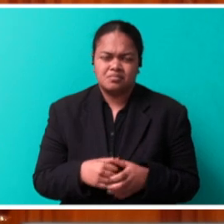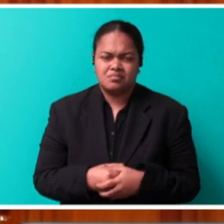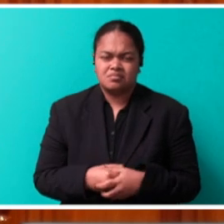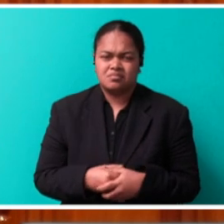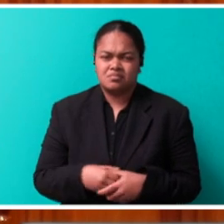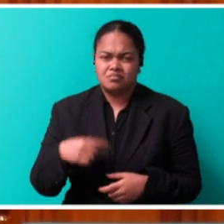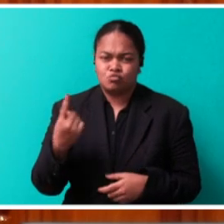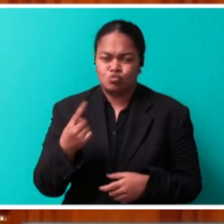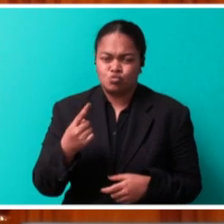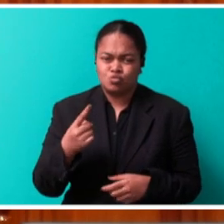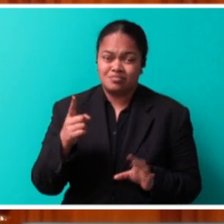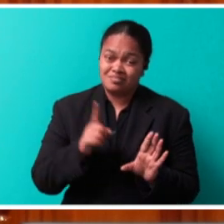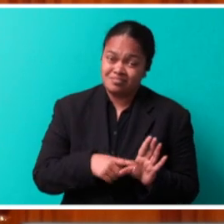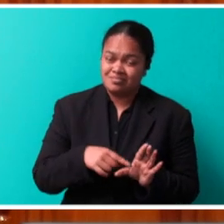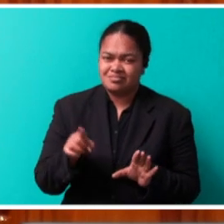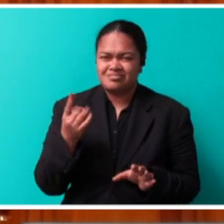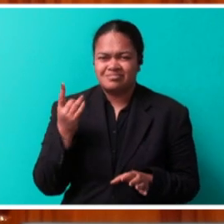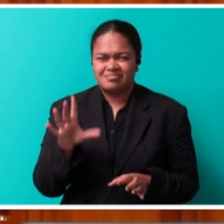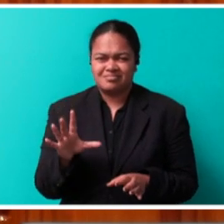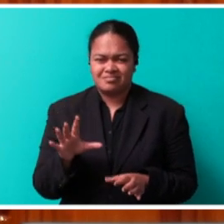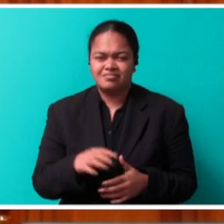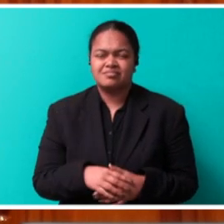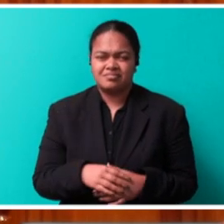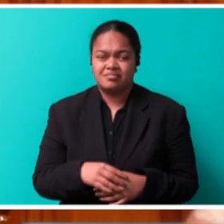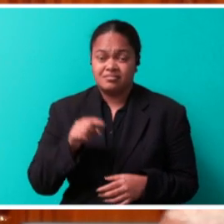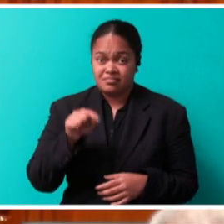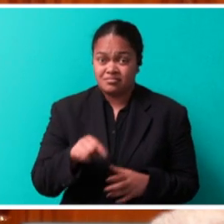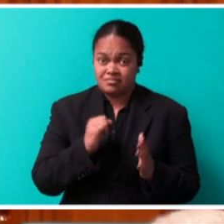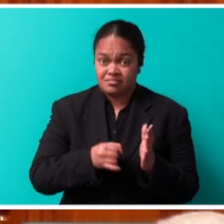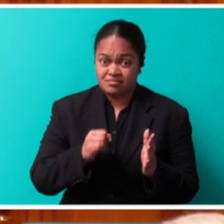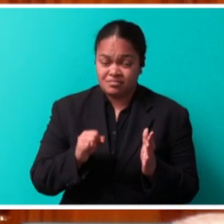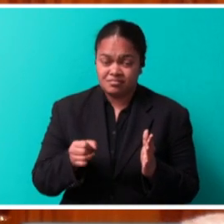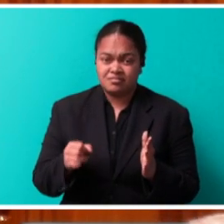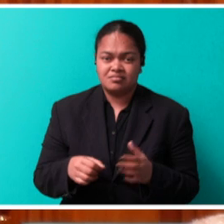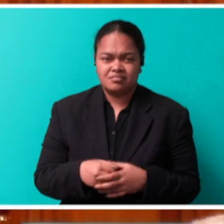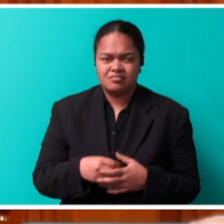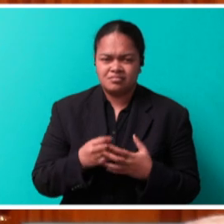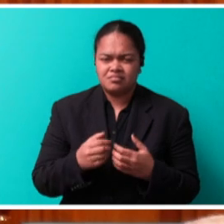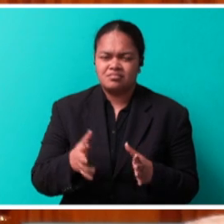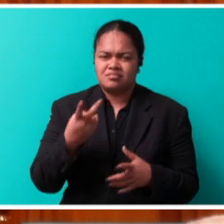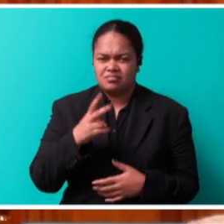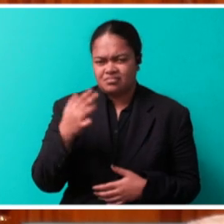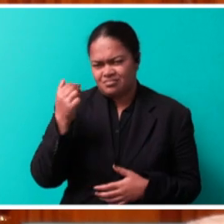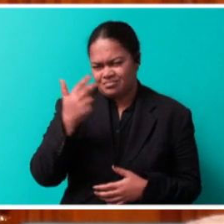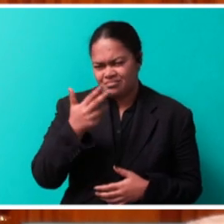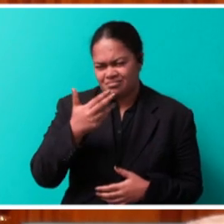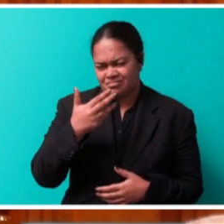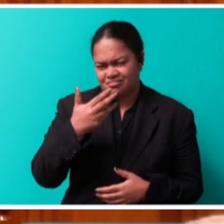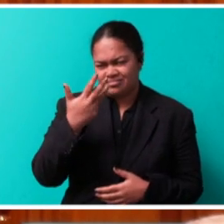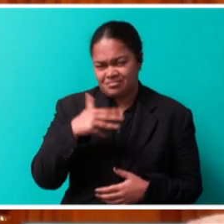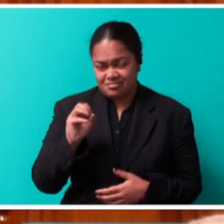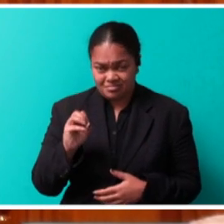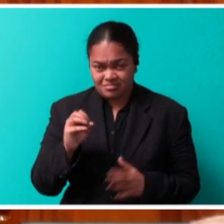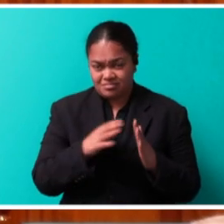indirectly dependent on the industry. This industry flourished in the 1990s until the midst of